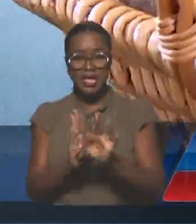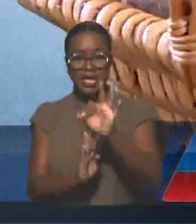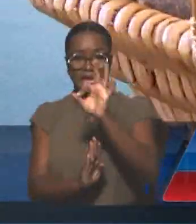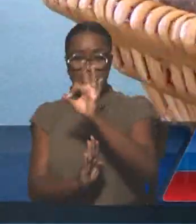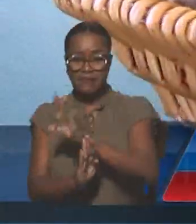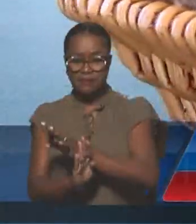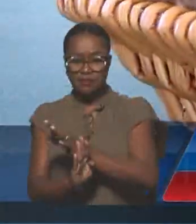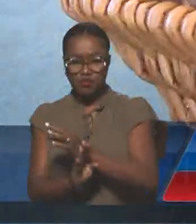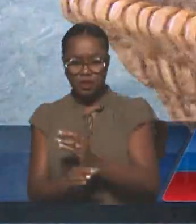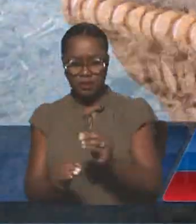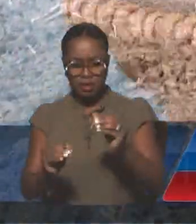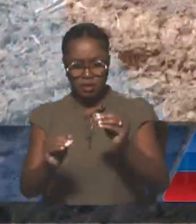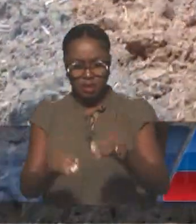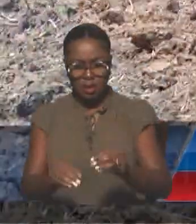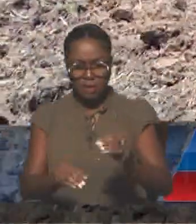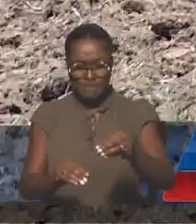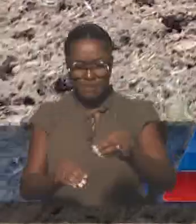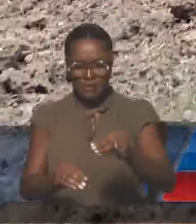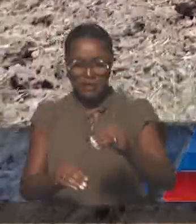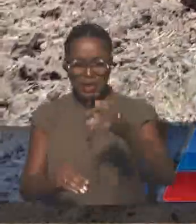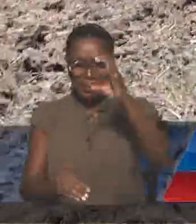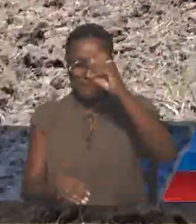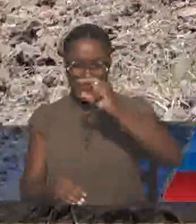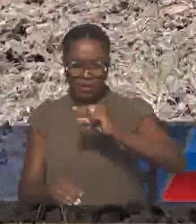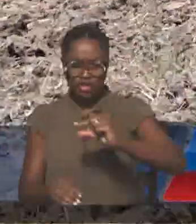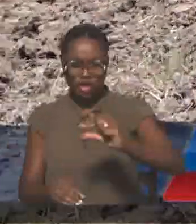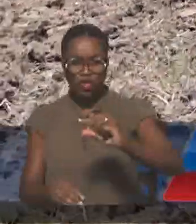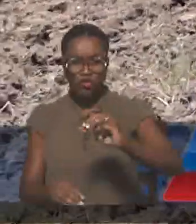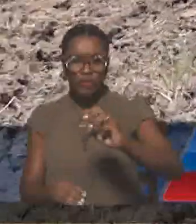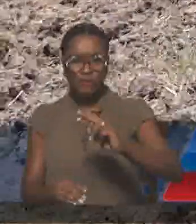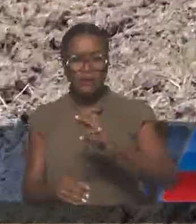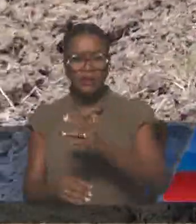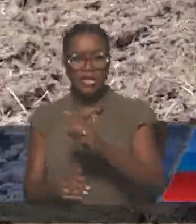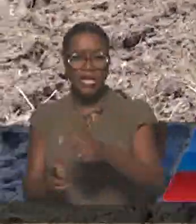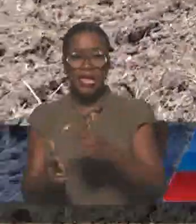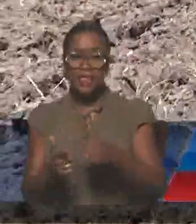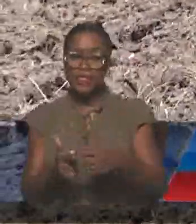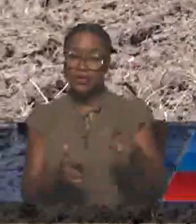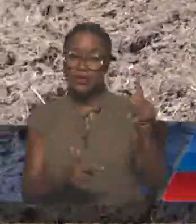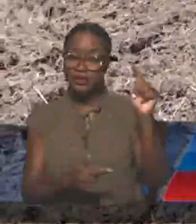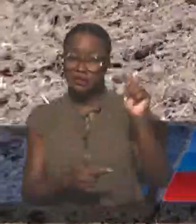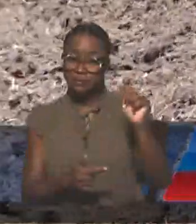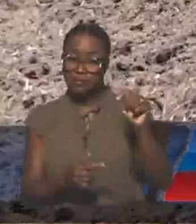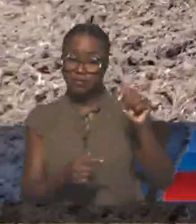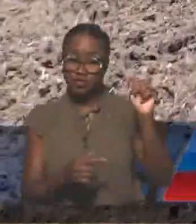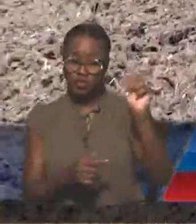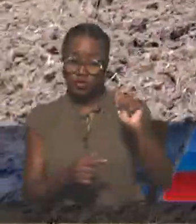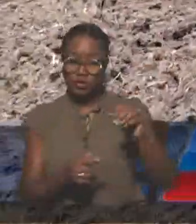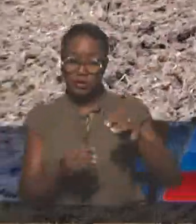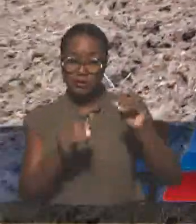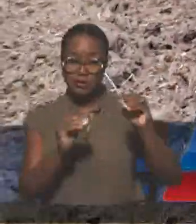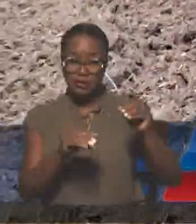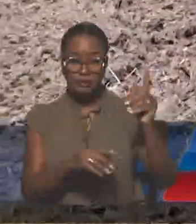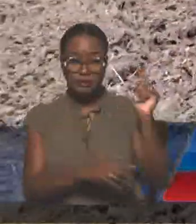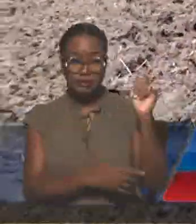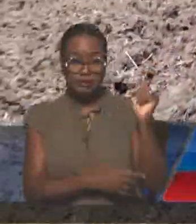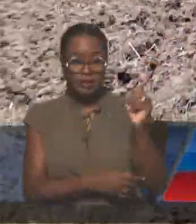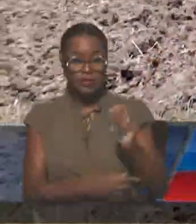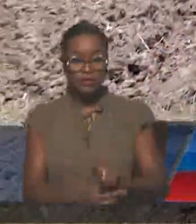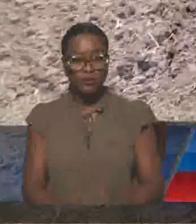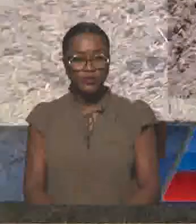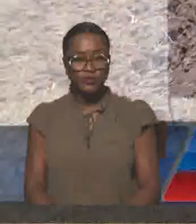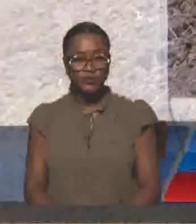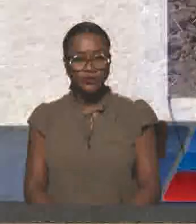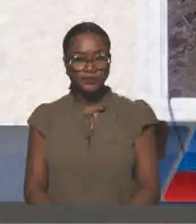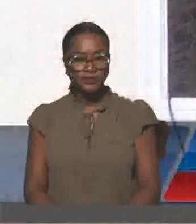of these were planted in Chagaramas, and on Tuesday, it was Tobago's turn. CARDI Executive Director Ansari